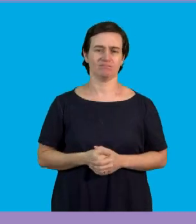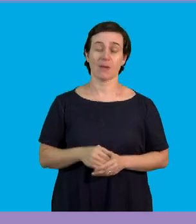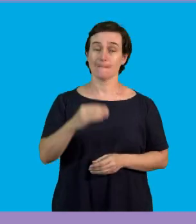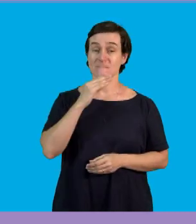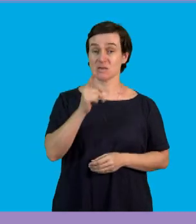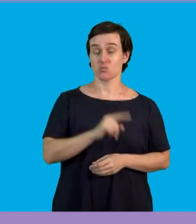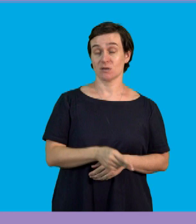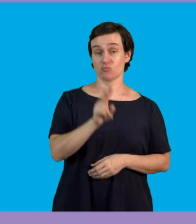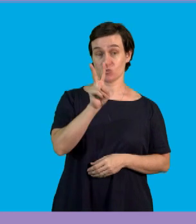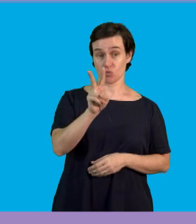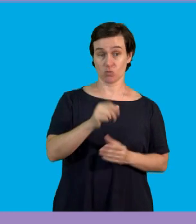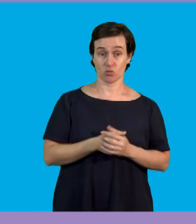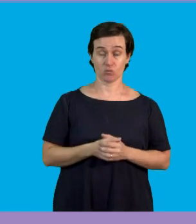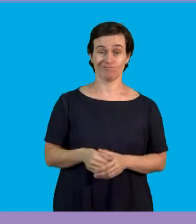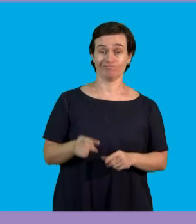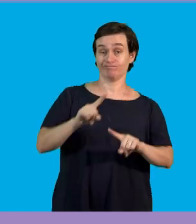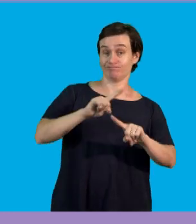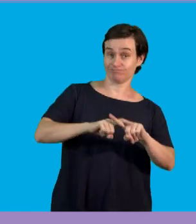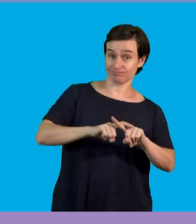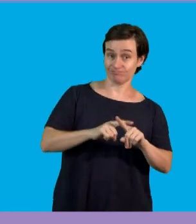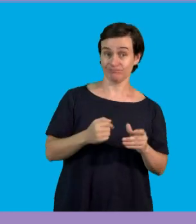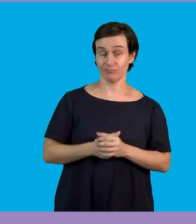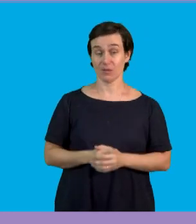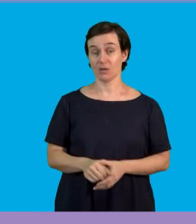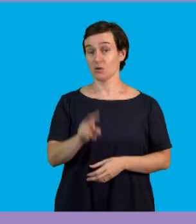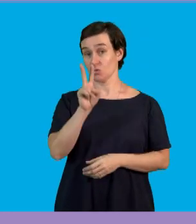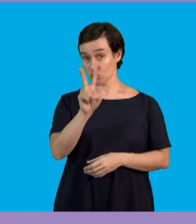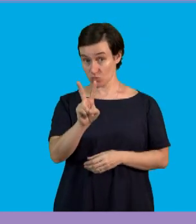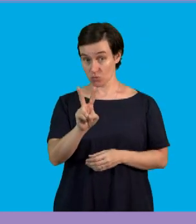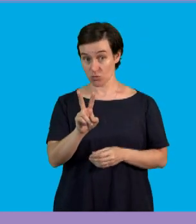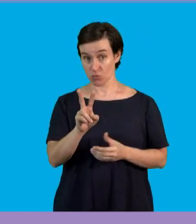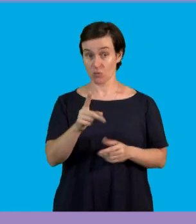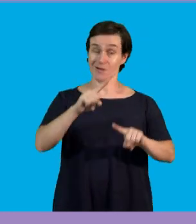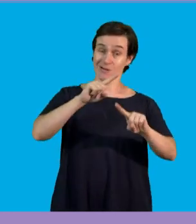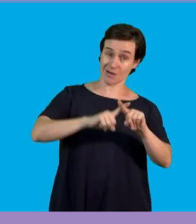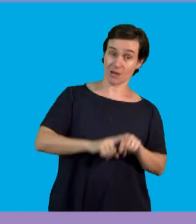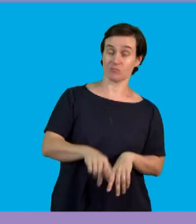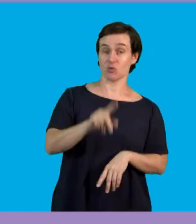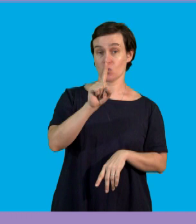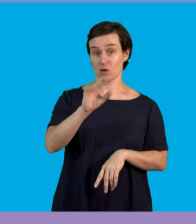break it down, that gives us 2 multiplied by